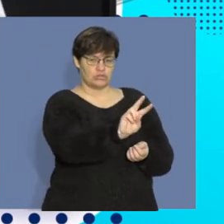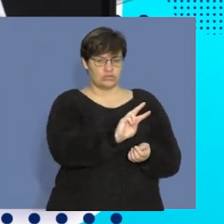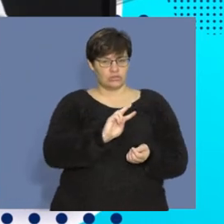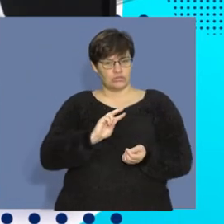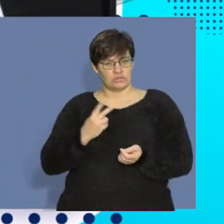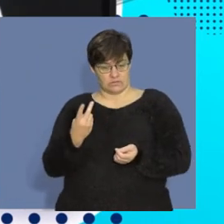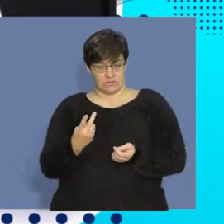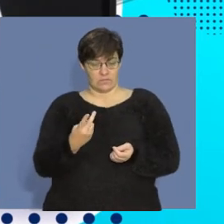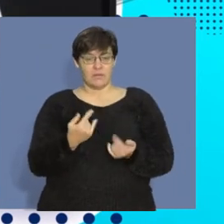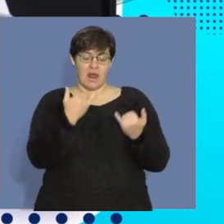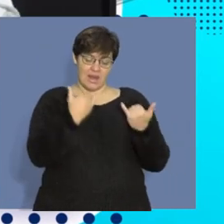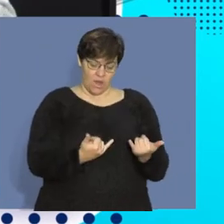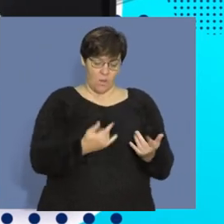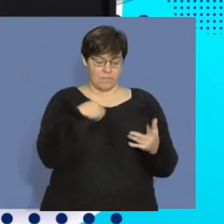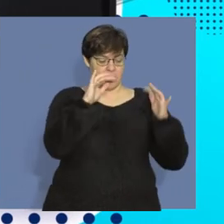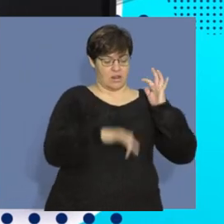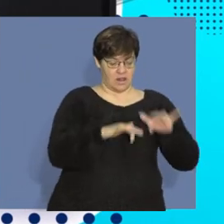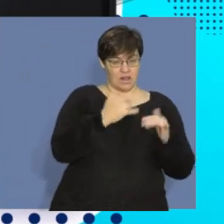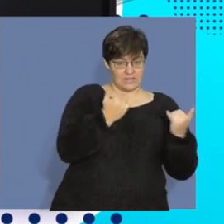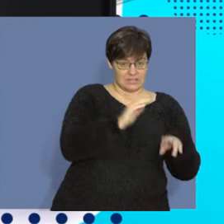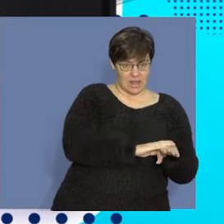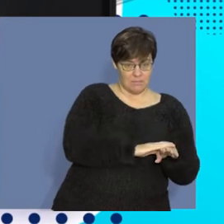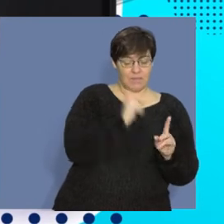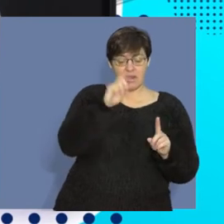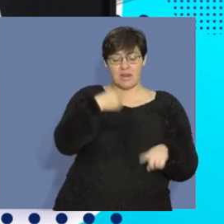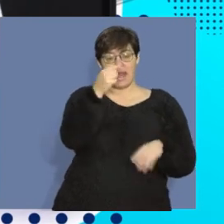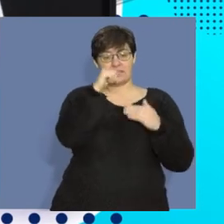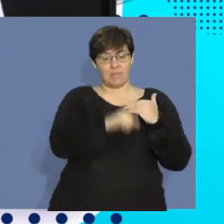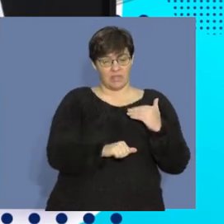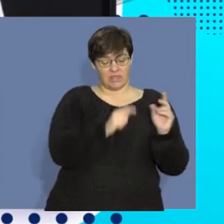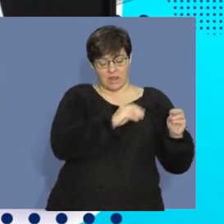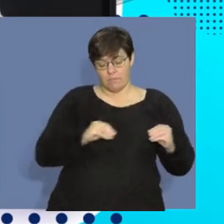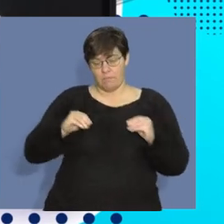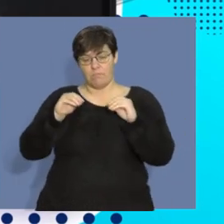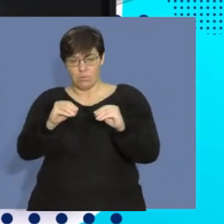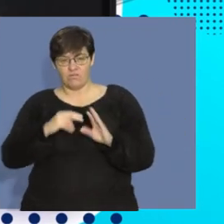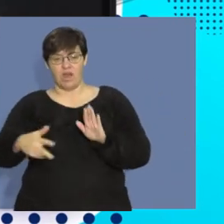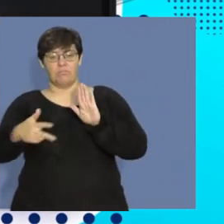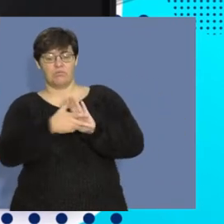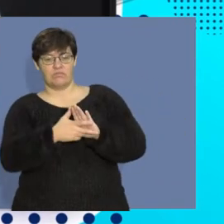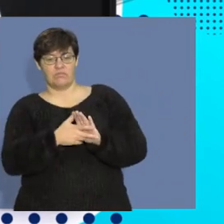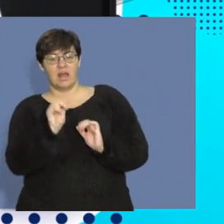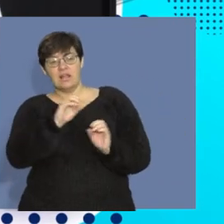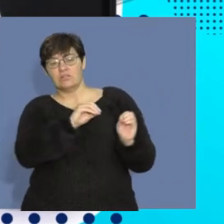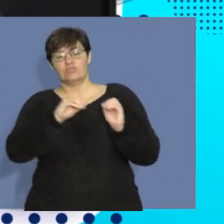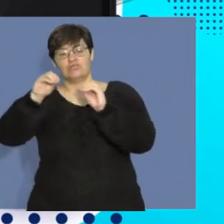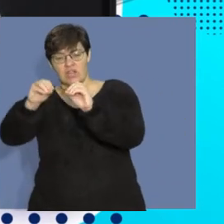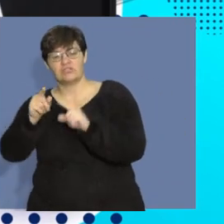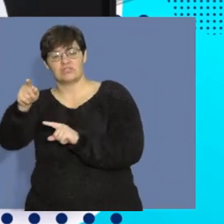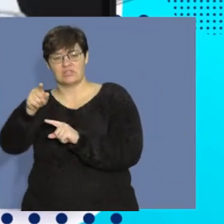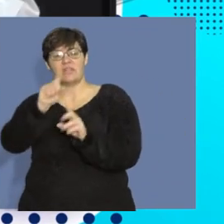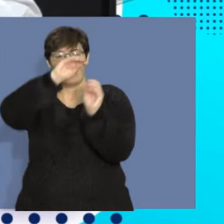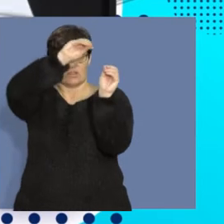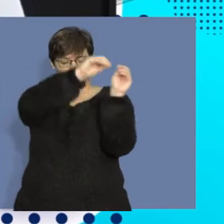by rotation of duties? By rotation of duties, we mean that we change people's duties as and when the need